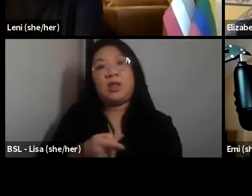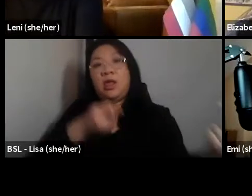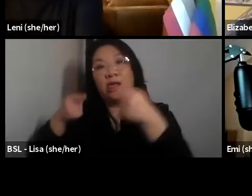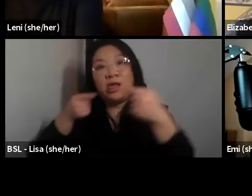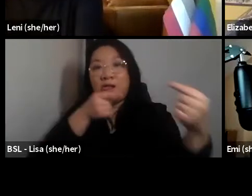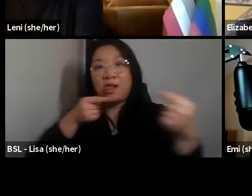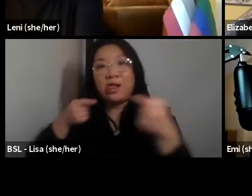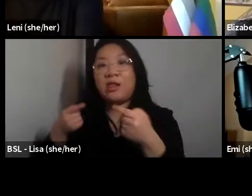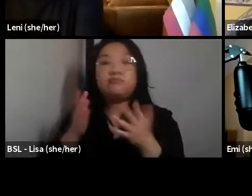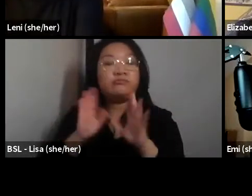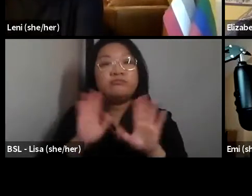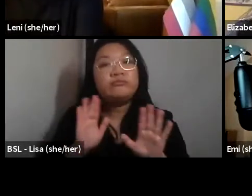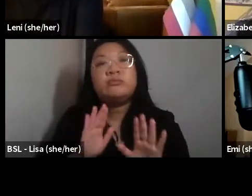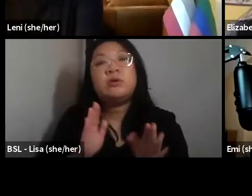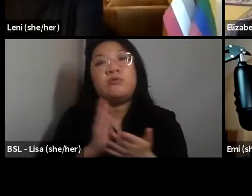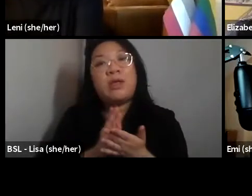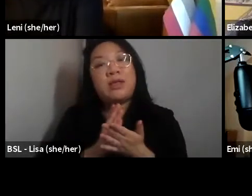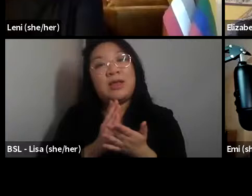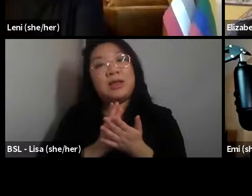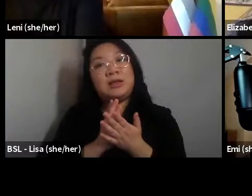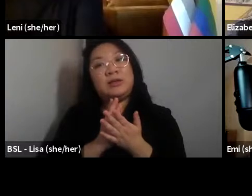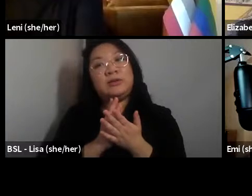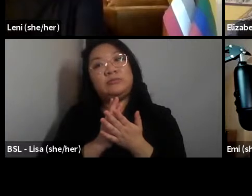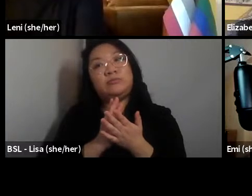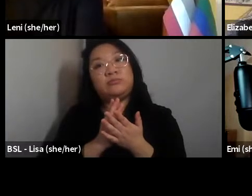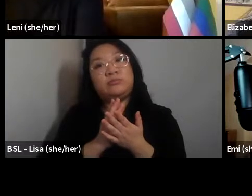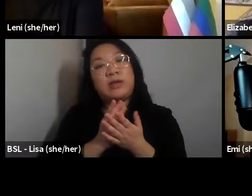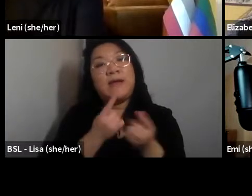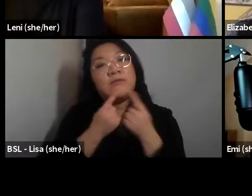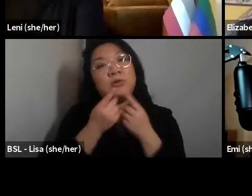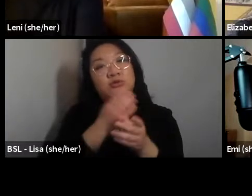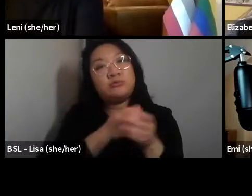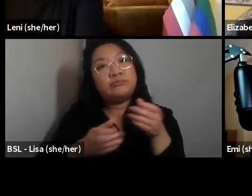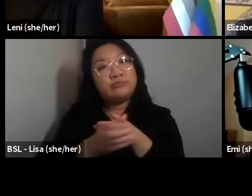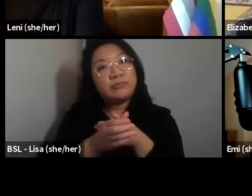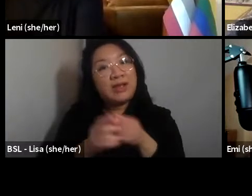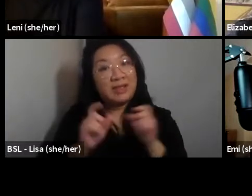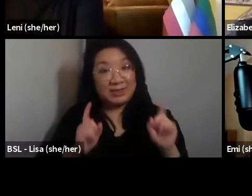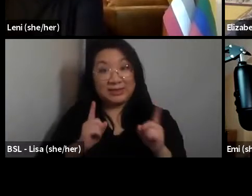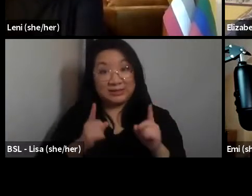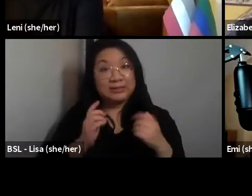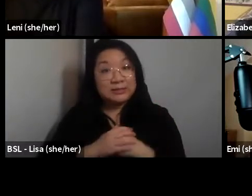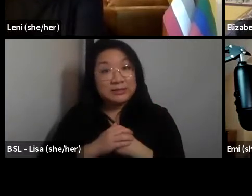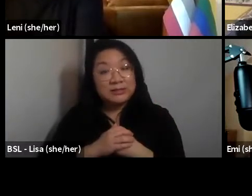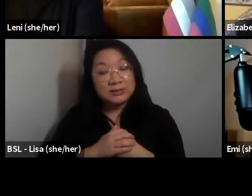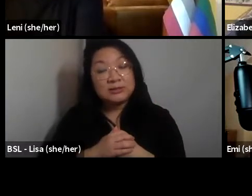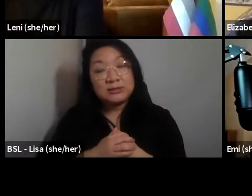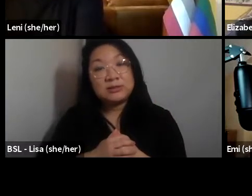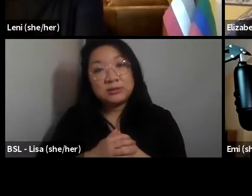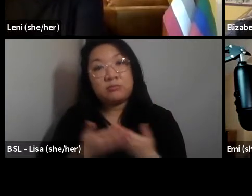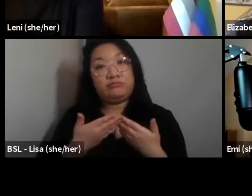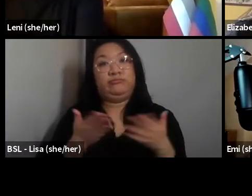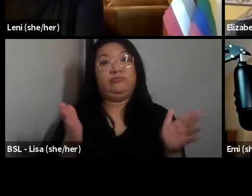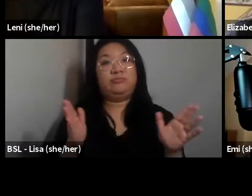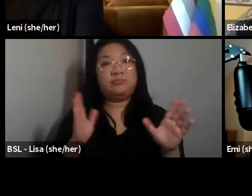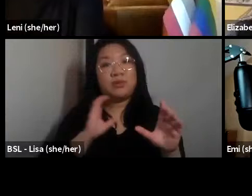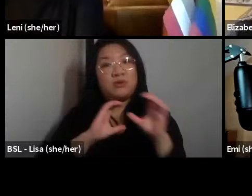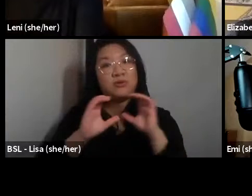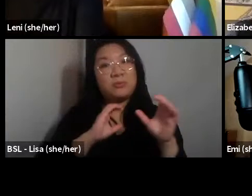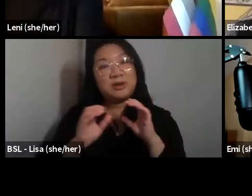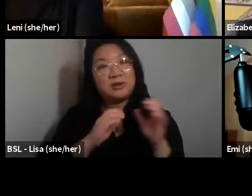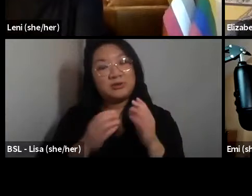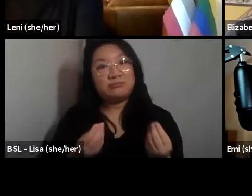that. It's just an exchange of information. And I think that communication, opening those channels of communication